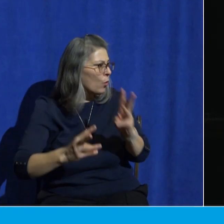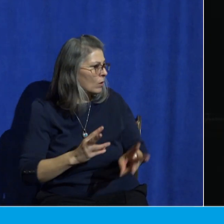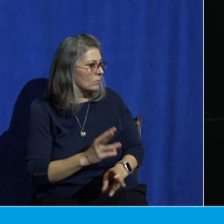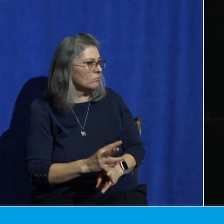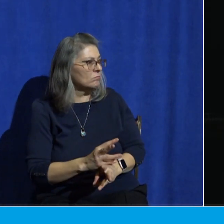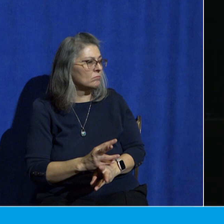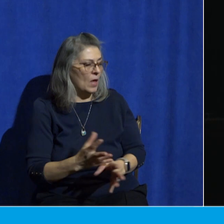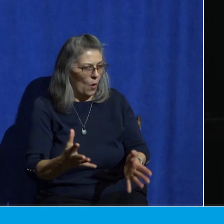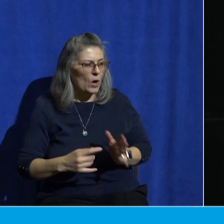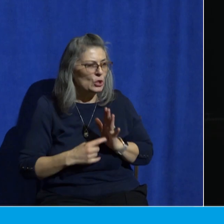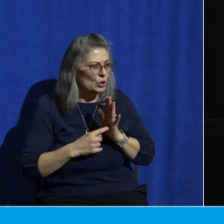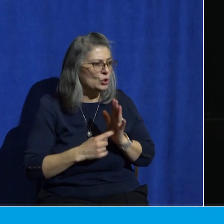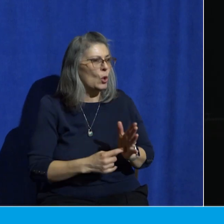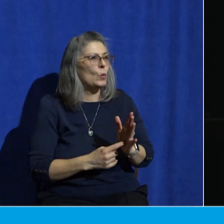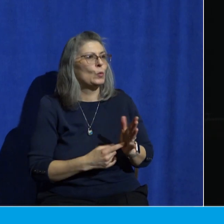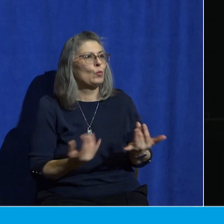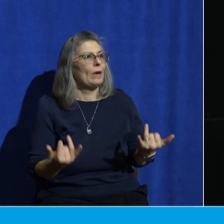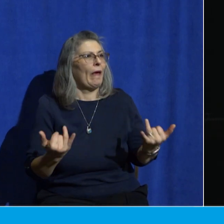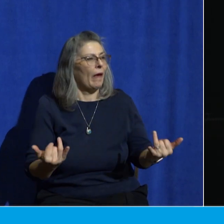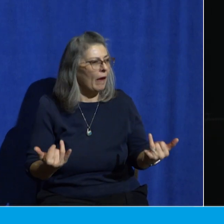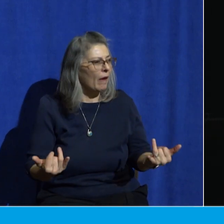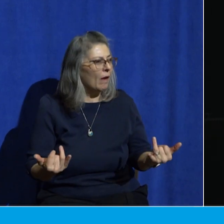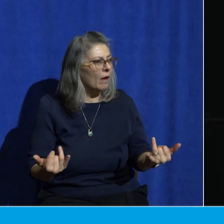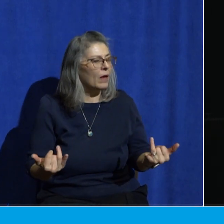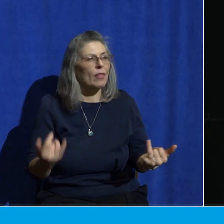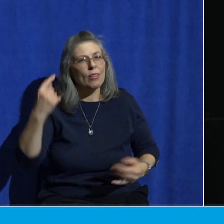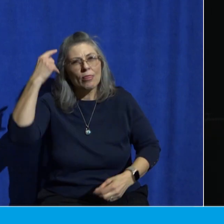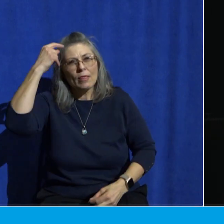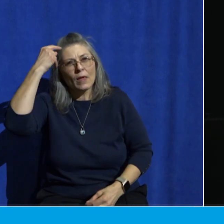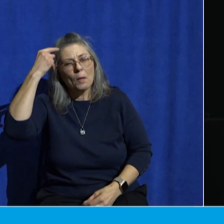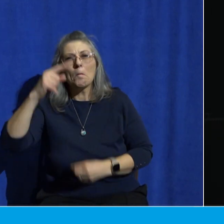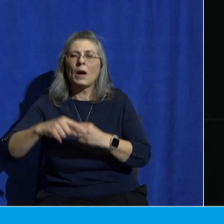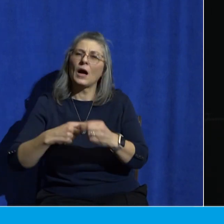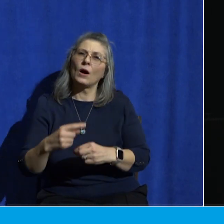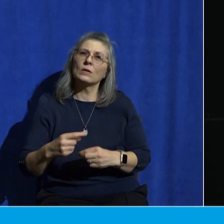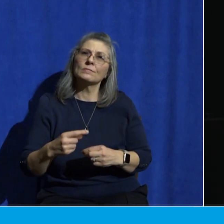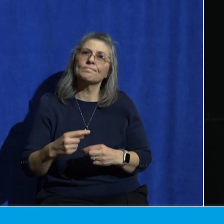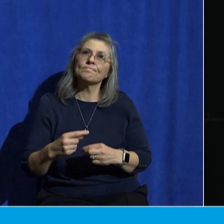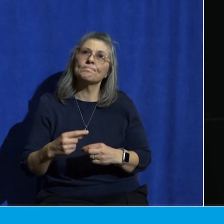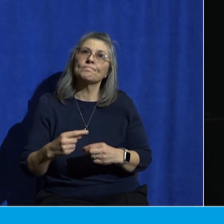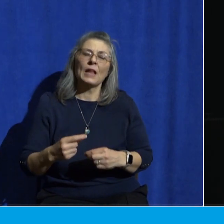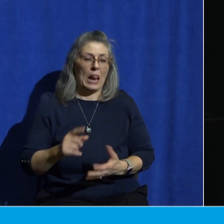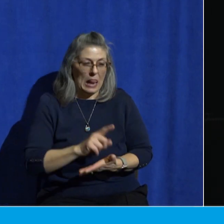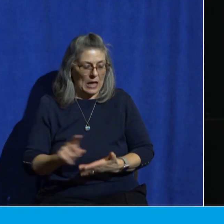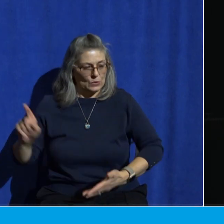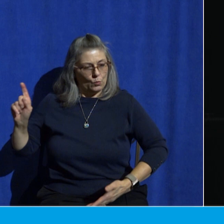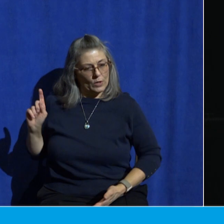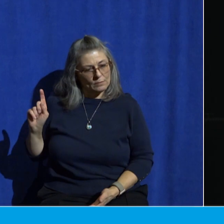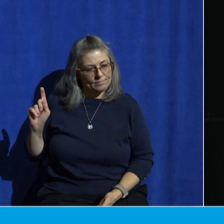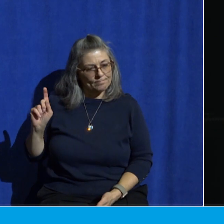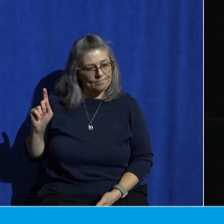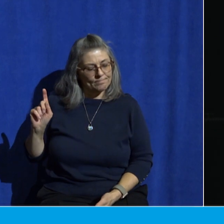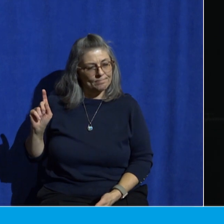you this today. Like, just think about this last week,